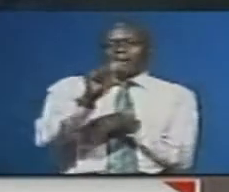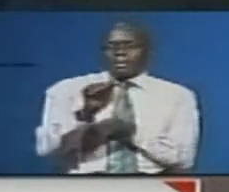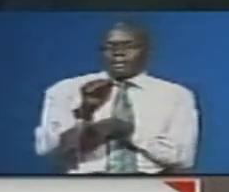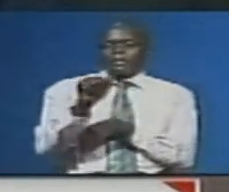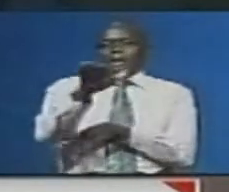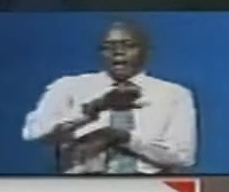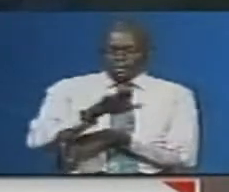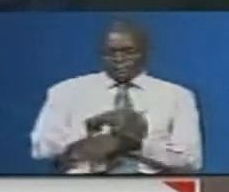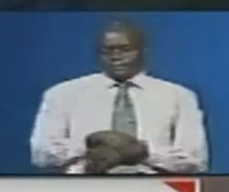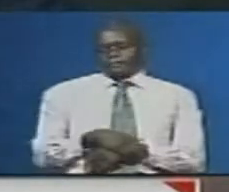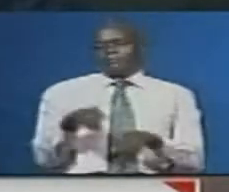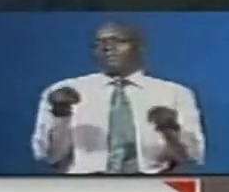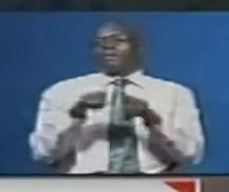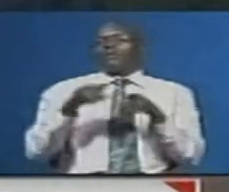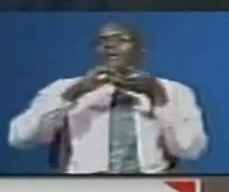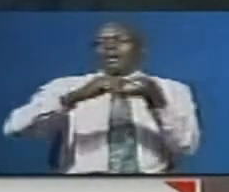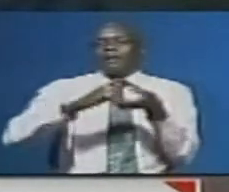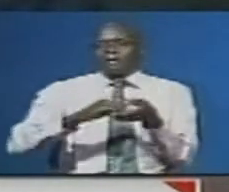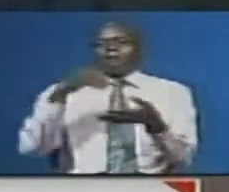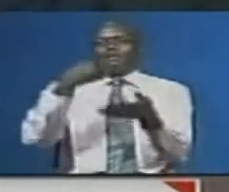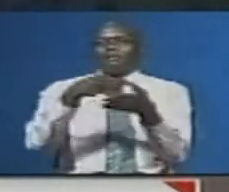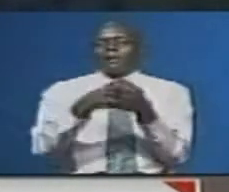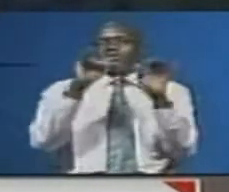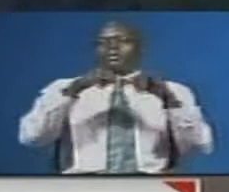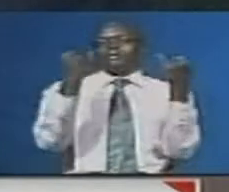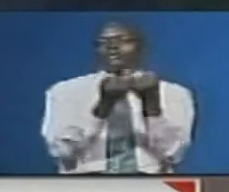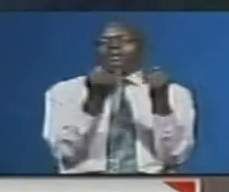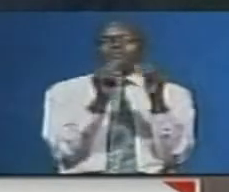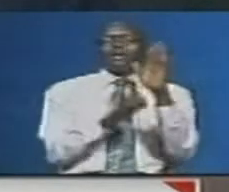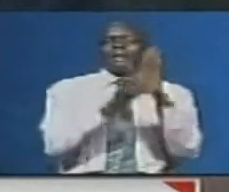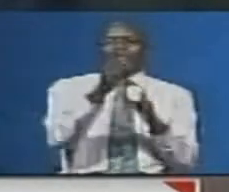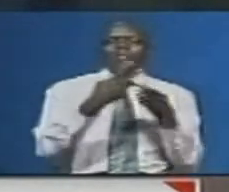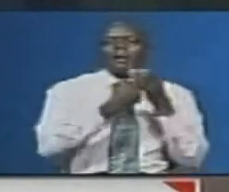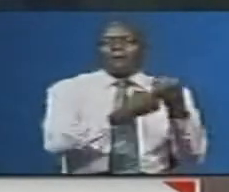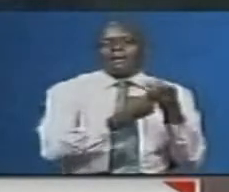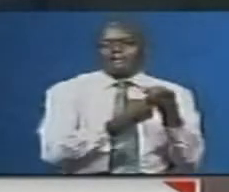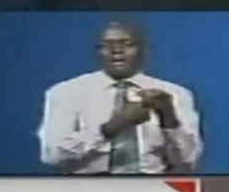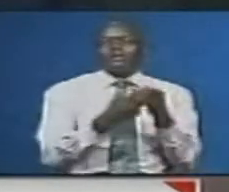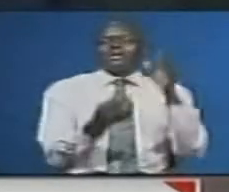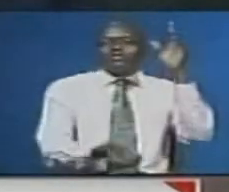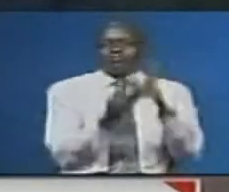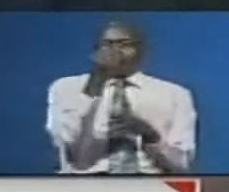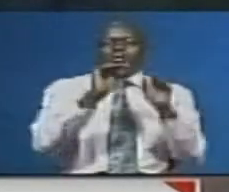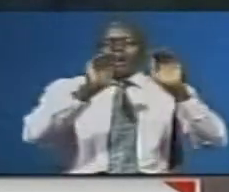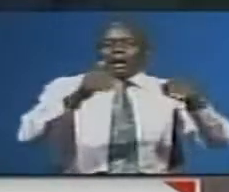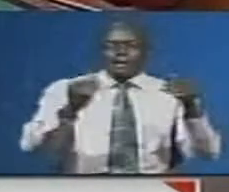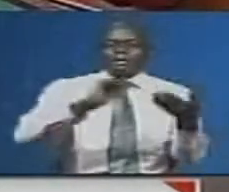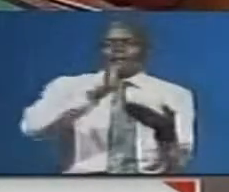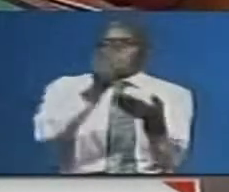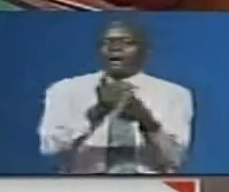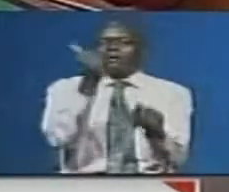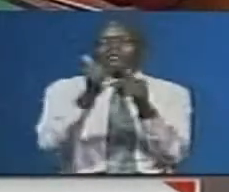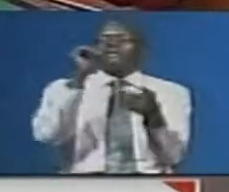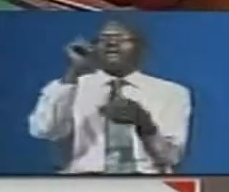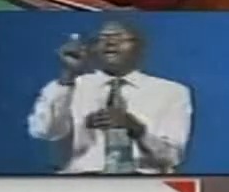Concurrently, we are engaging with financial institutions and development partners to establish an agribusiness fund, which the private